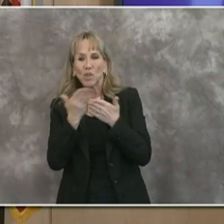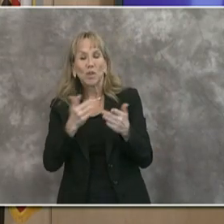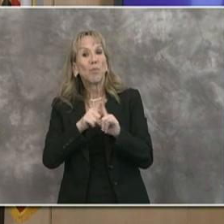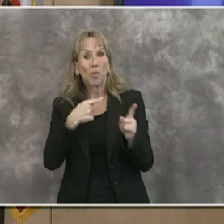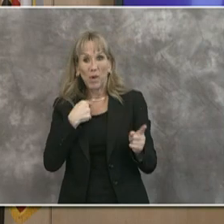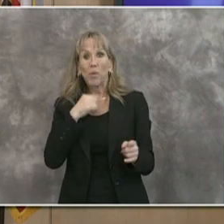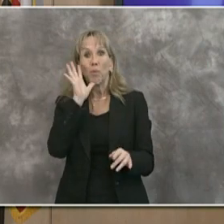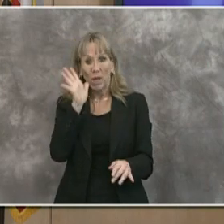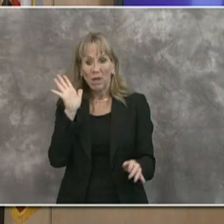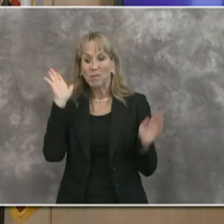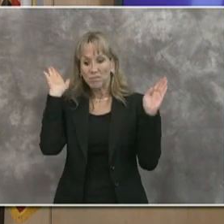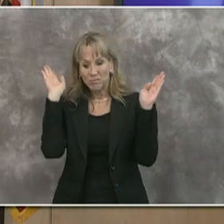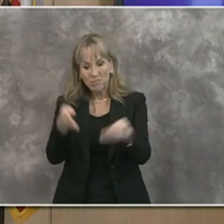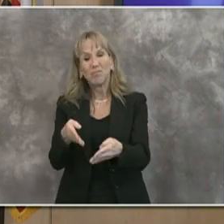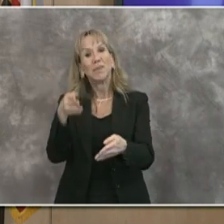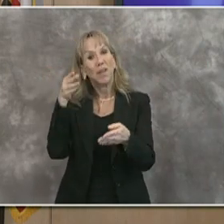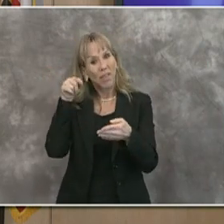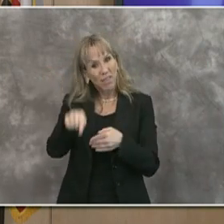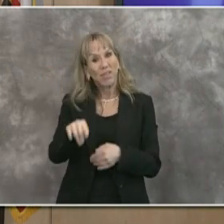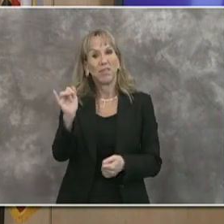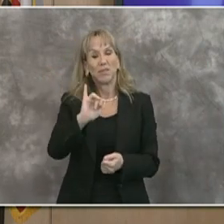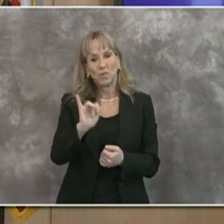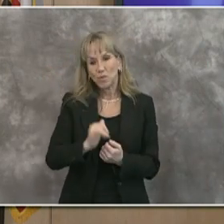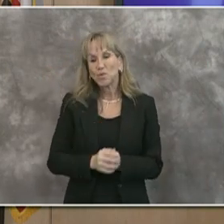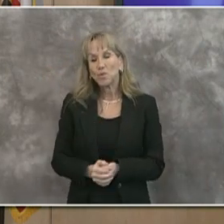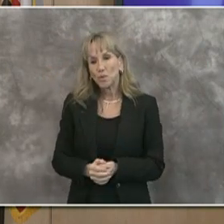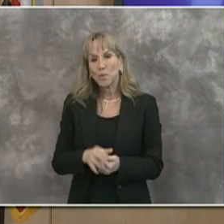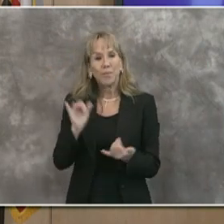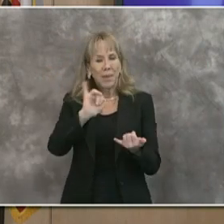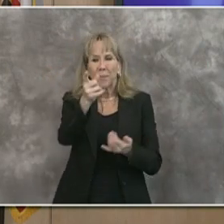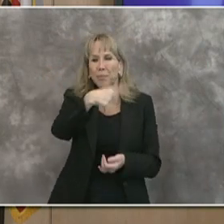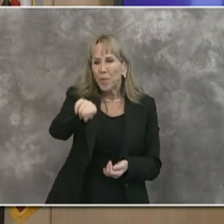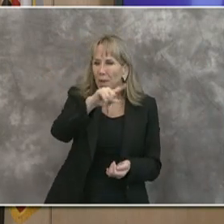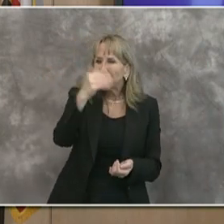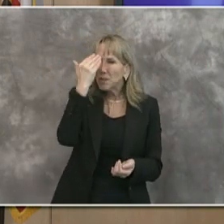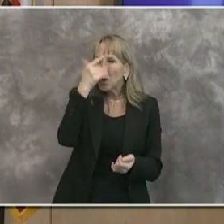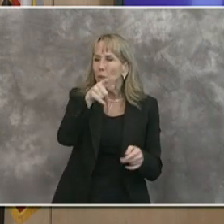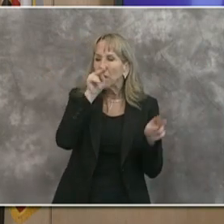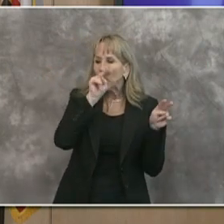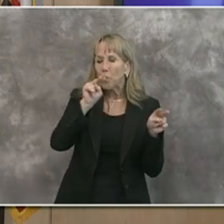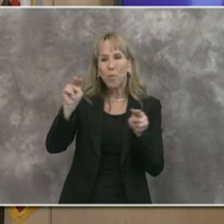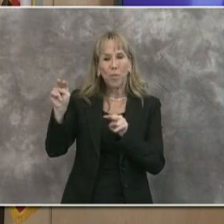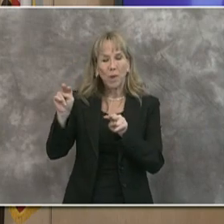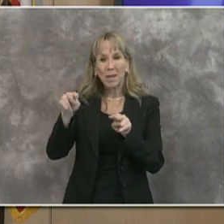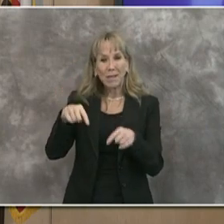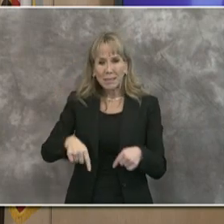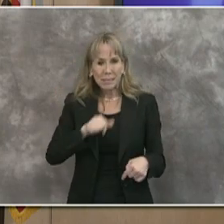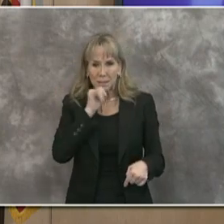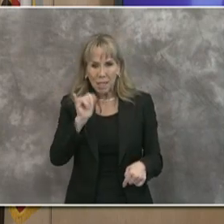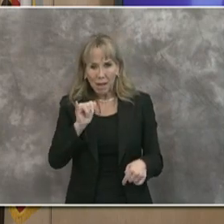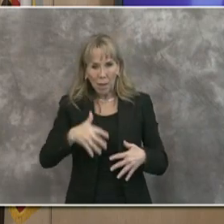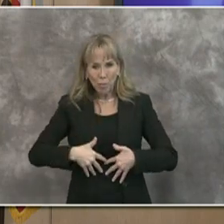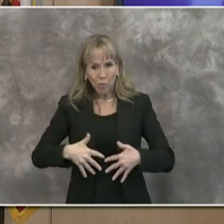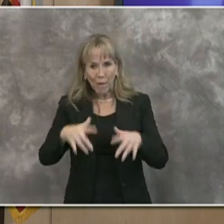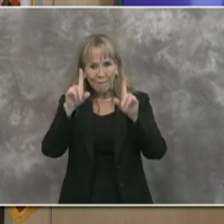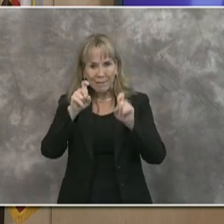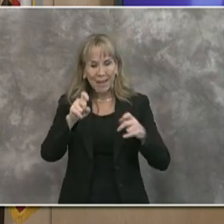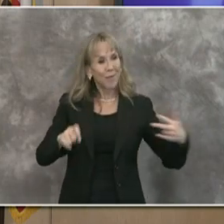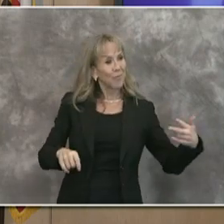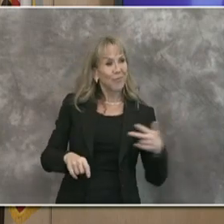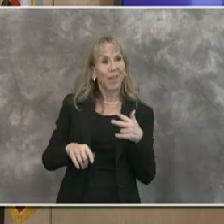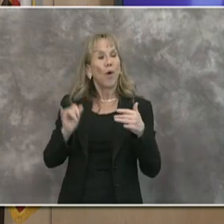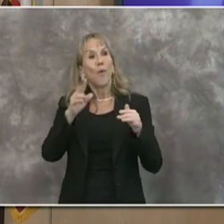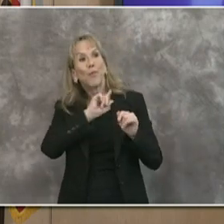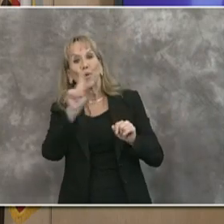up. But it is, as you well know, and as folks know who have been watching, this is not a pregnancy test. You just pull off the